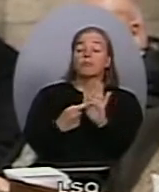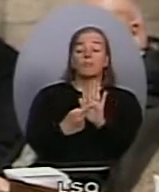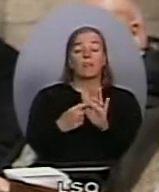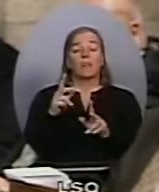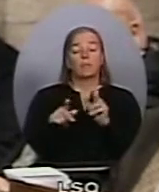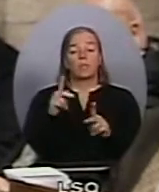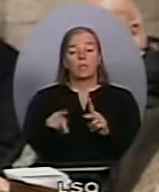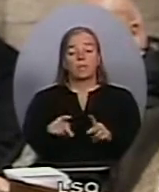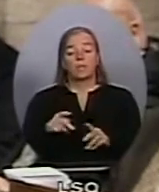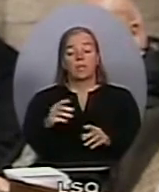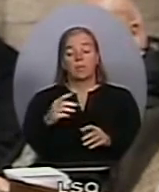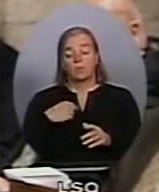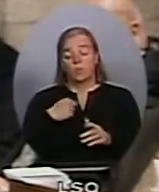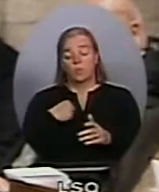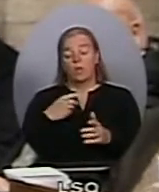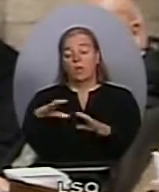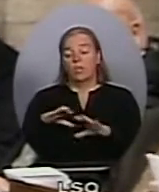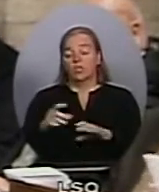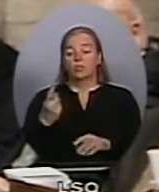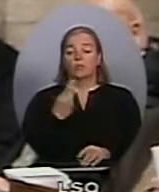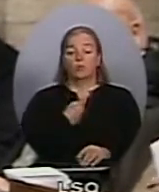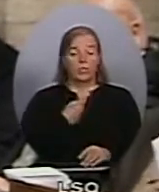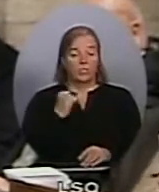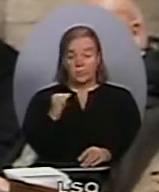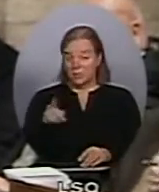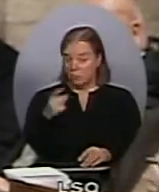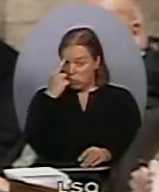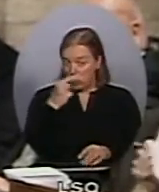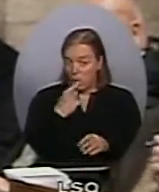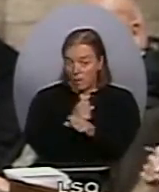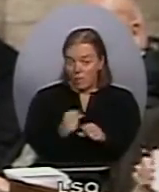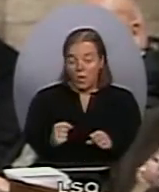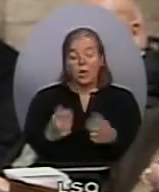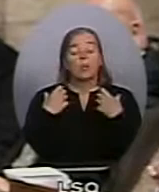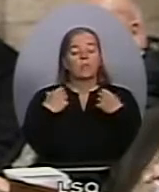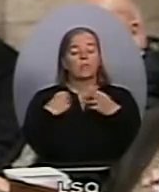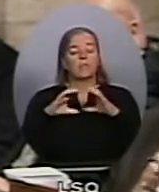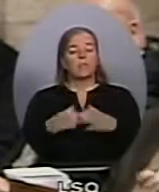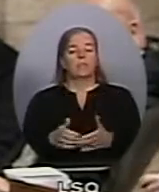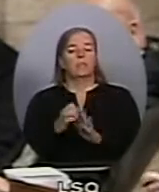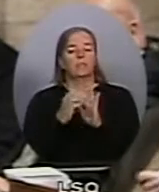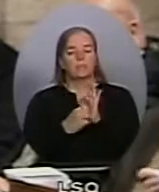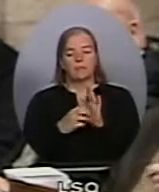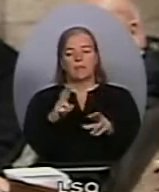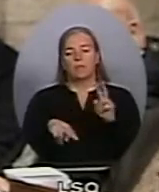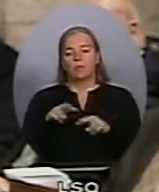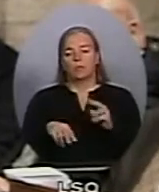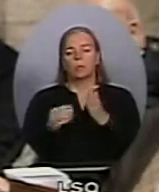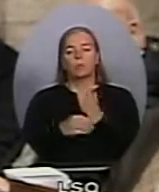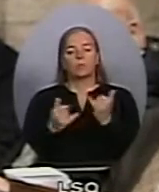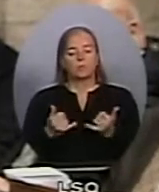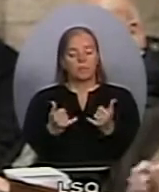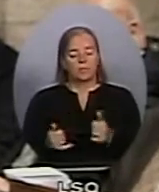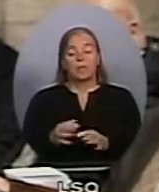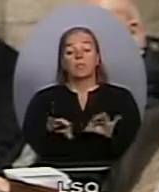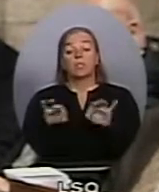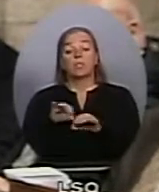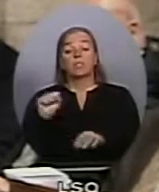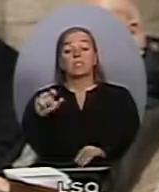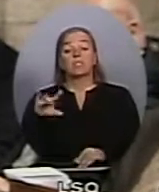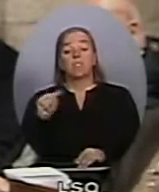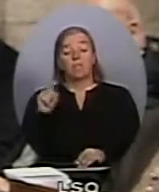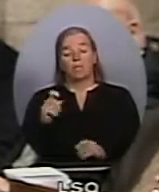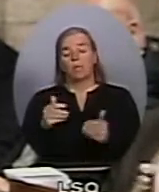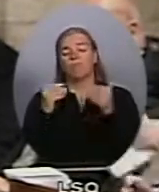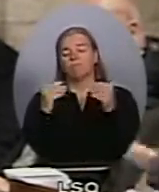member opposite doesn't believe in that, the Ethics Commissioner is examining this matter itself. But I think what's more important on the Senate is that this House moves forward with Senate reform, the two